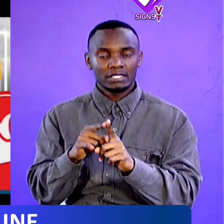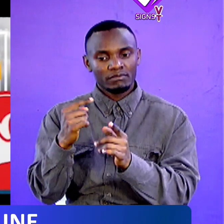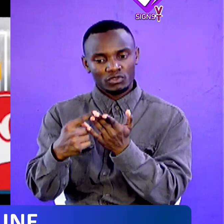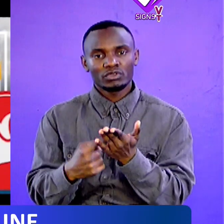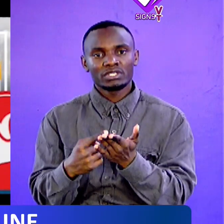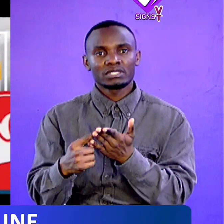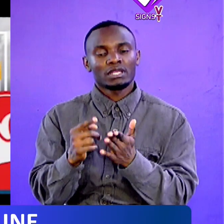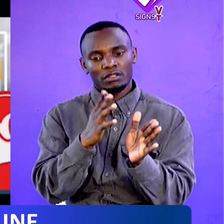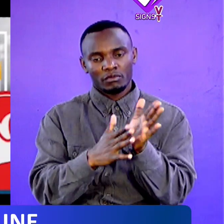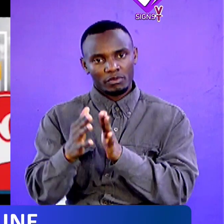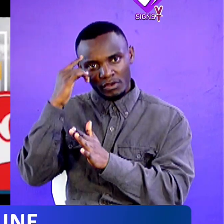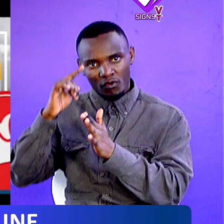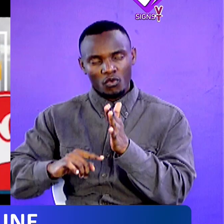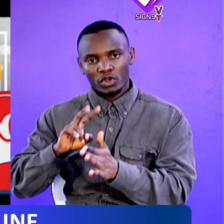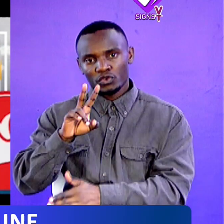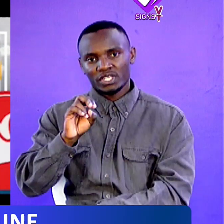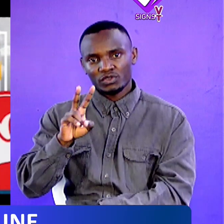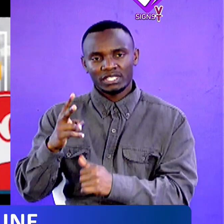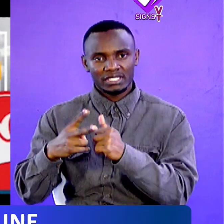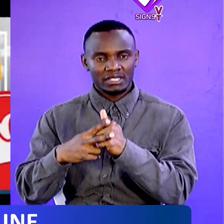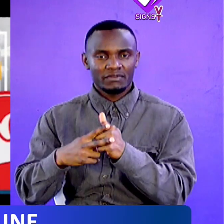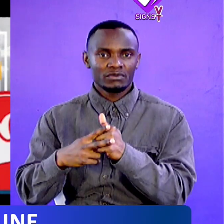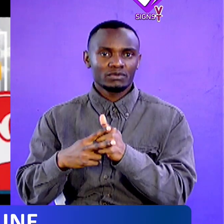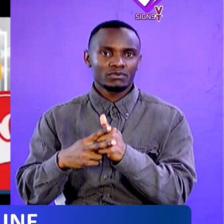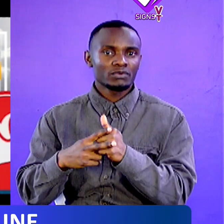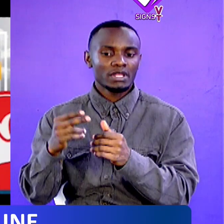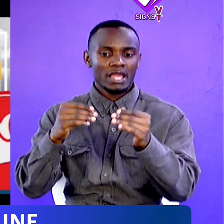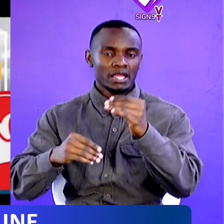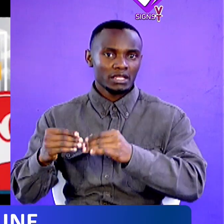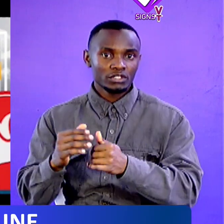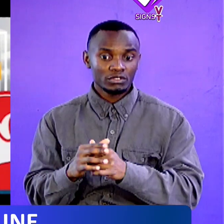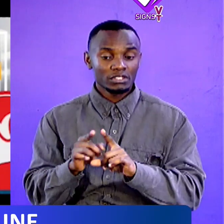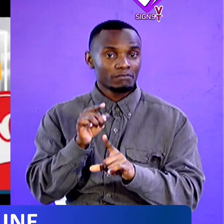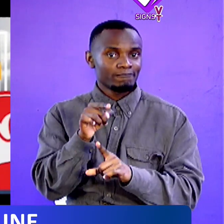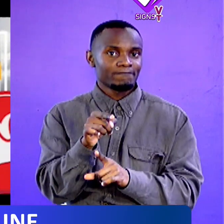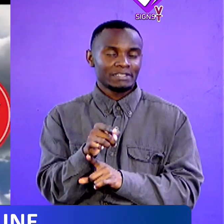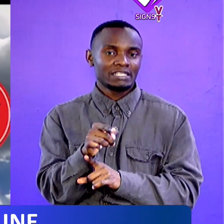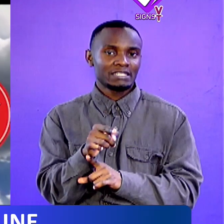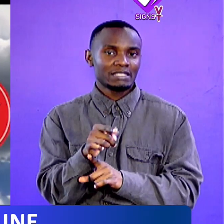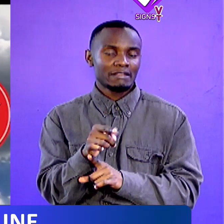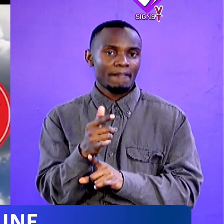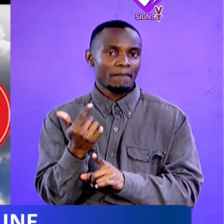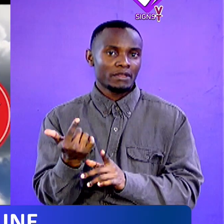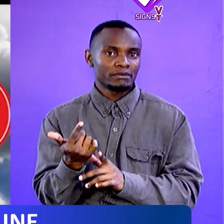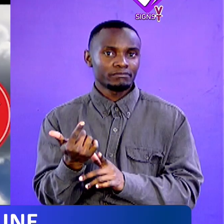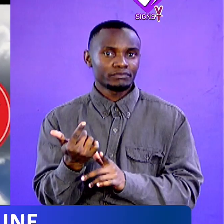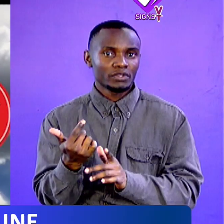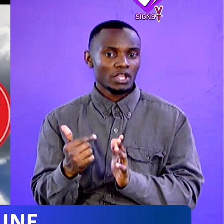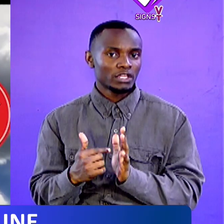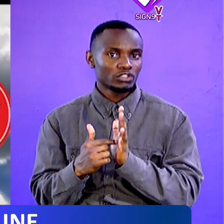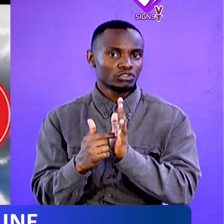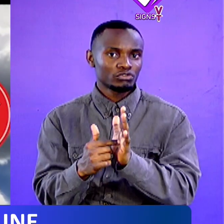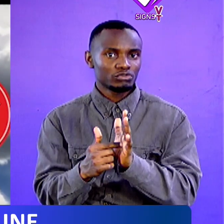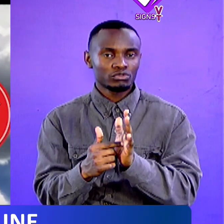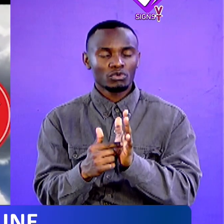2027 polls. This move, coupled with several others in the recent past, has placed the Jubilee Party leader under